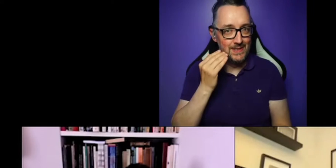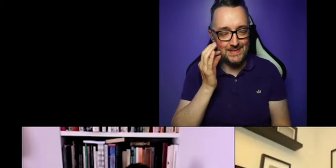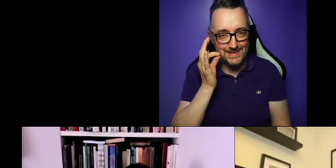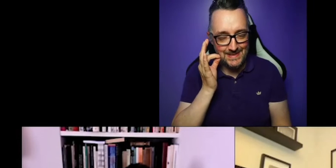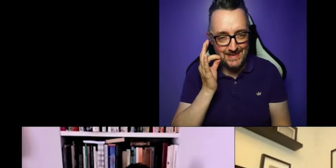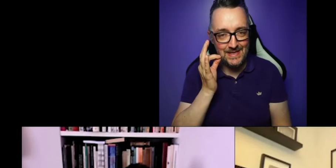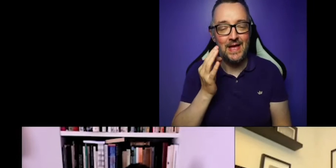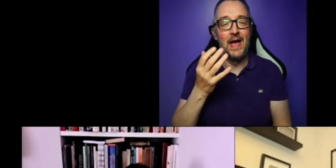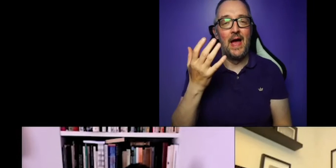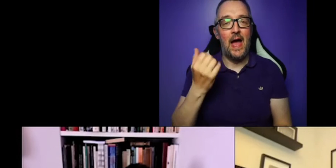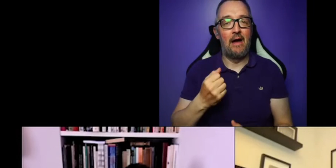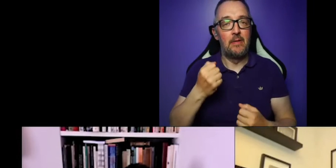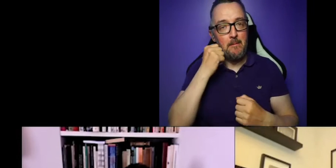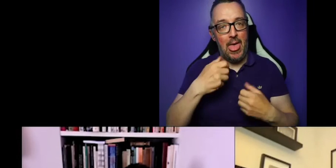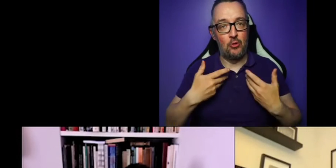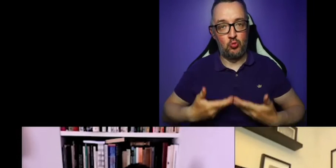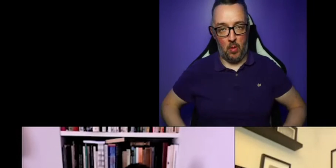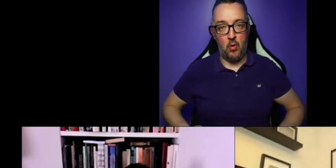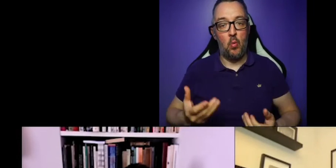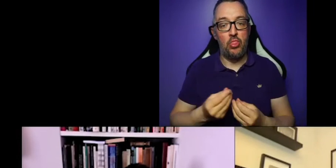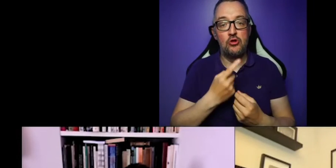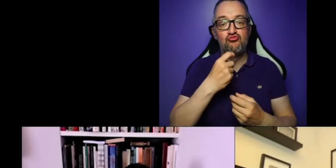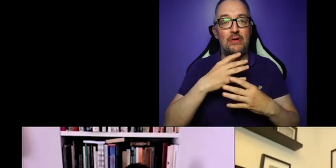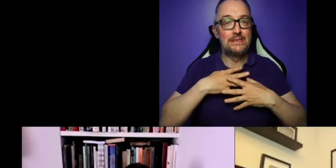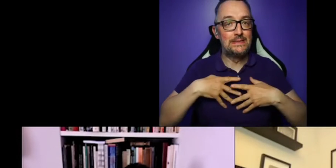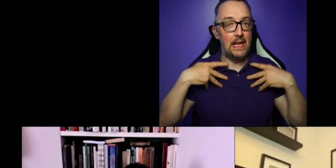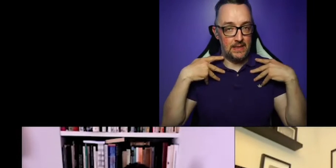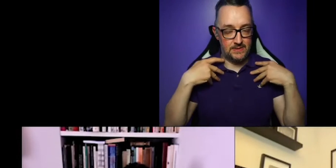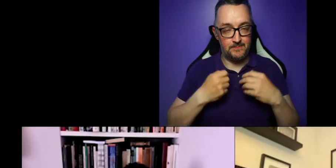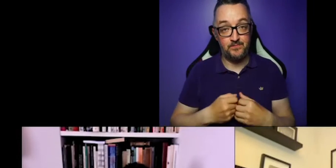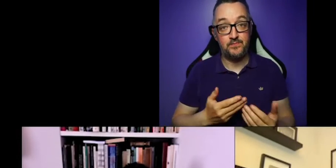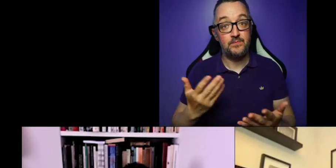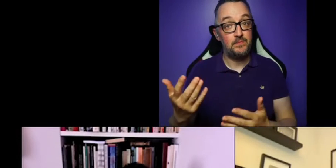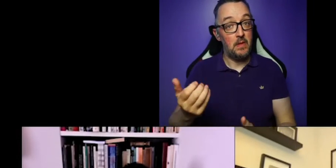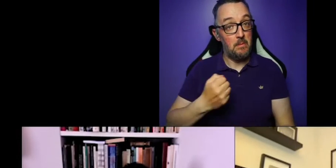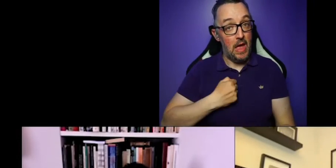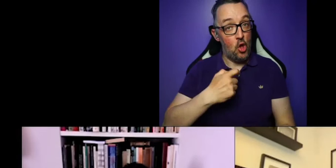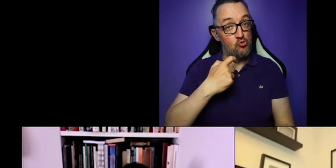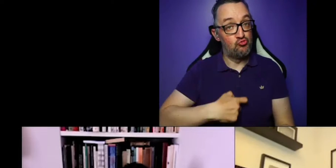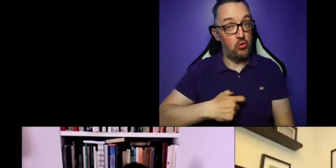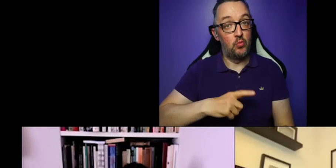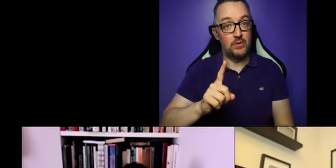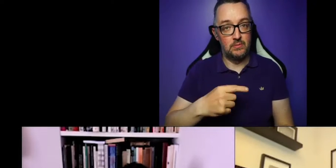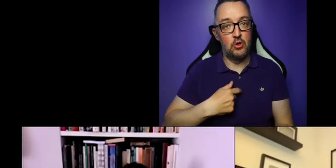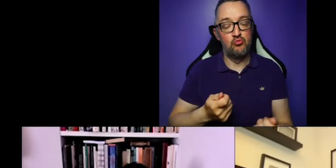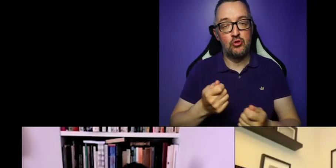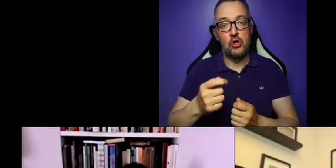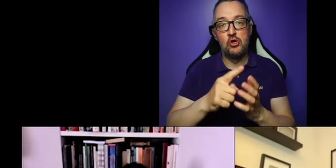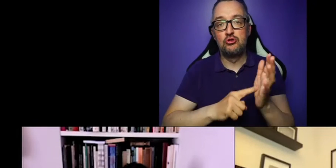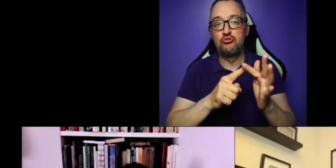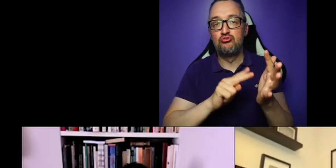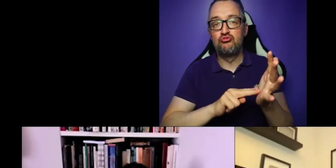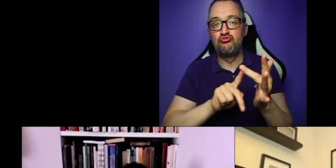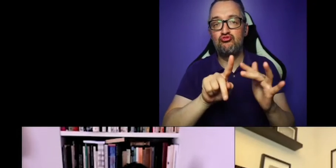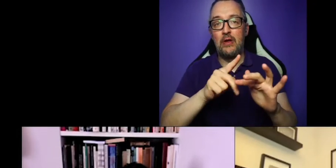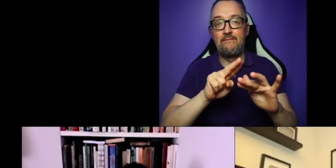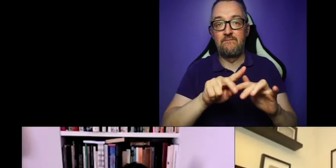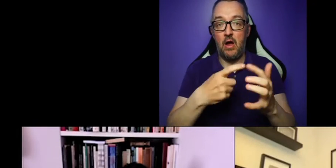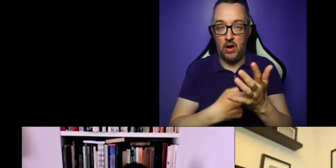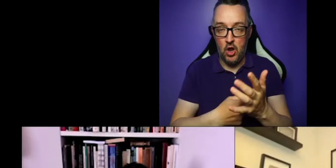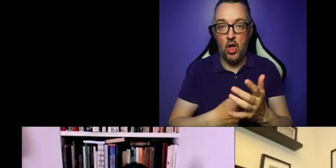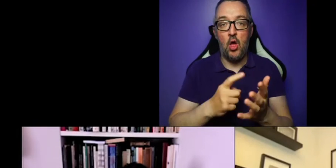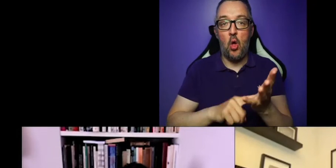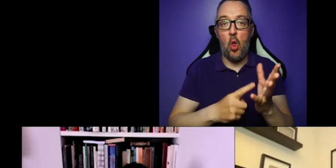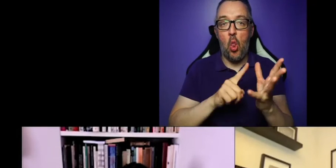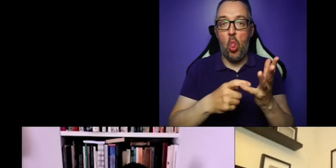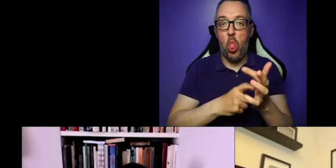skin, and wearing a black top with a red necklace. And my role is I run the Jennifer Lauren Gallery, which works